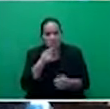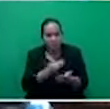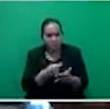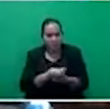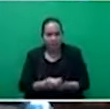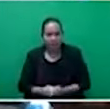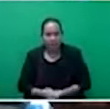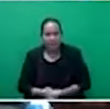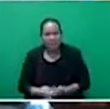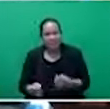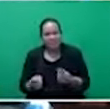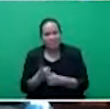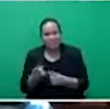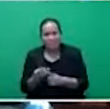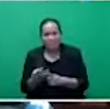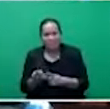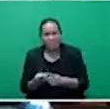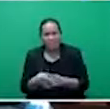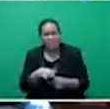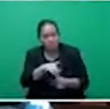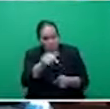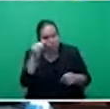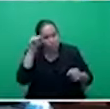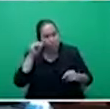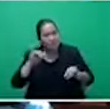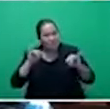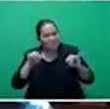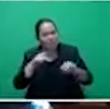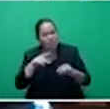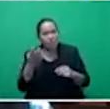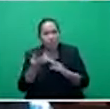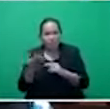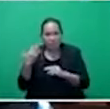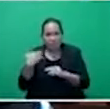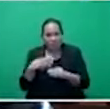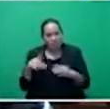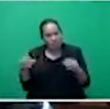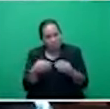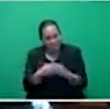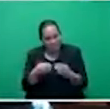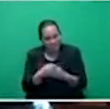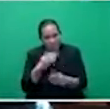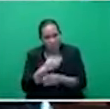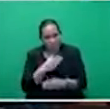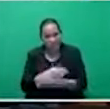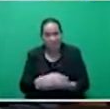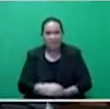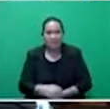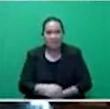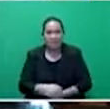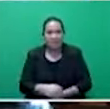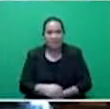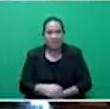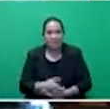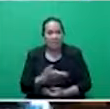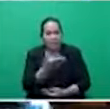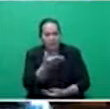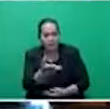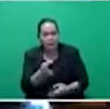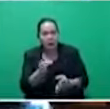very fundamental issue. He should know as a former banker, which he says he was, Mr. Speaker, sir, Honourable Prasad has got a number